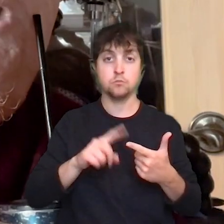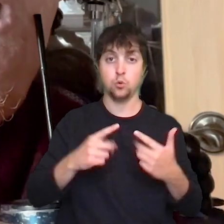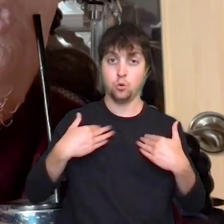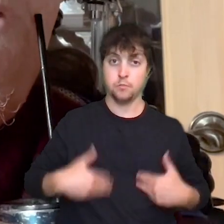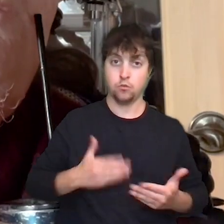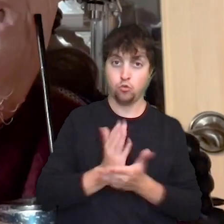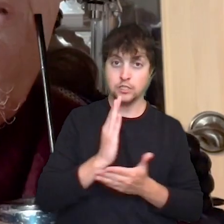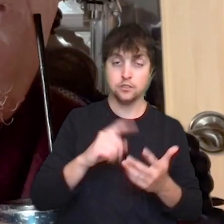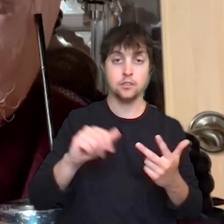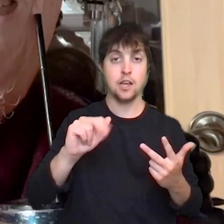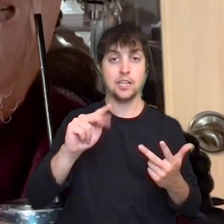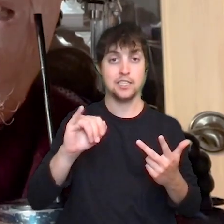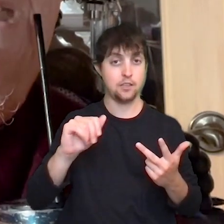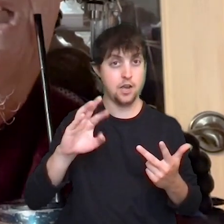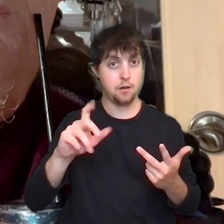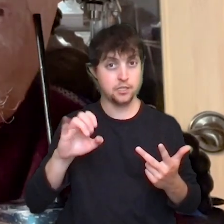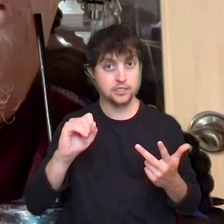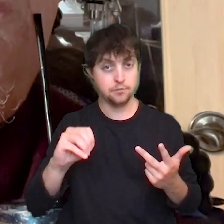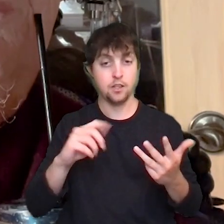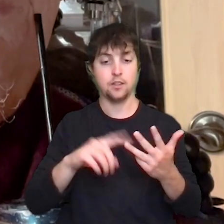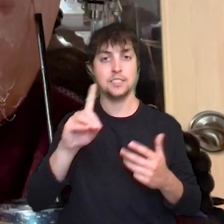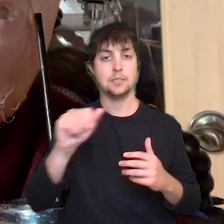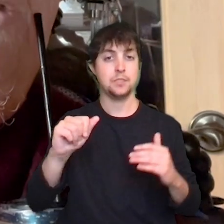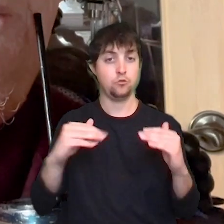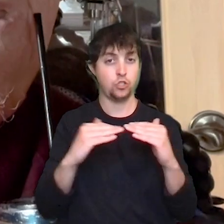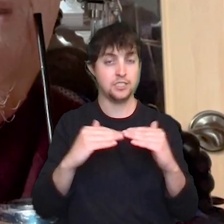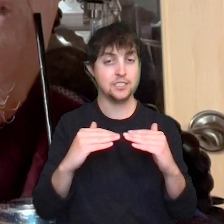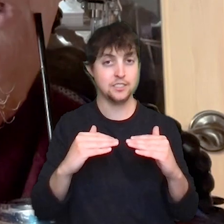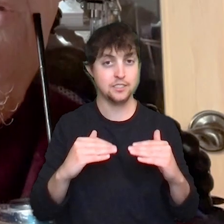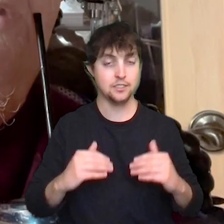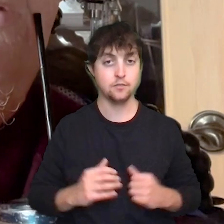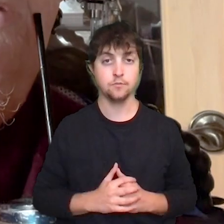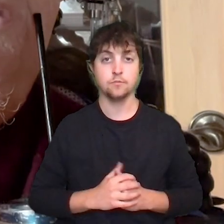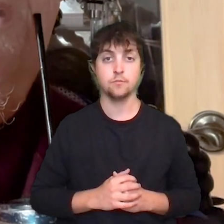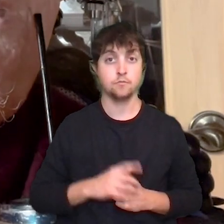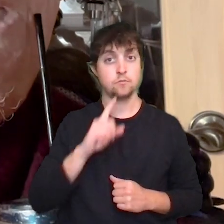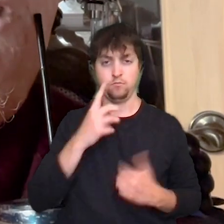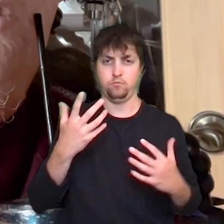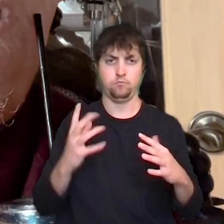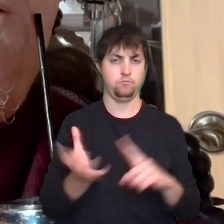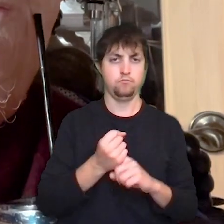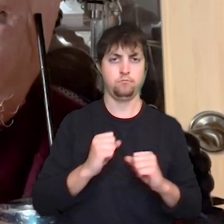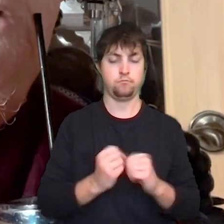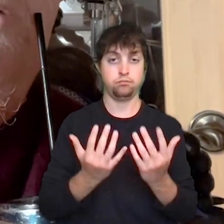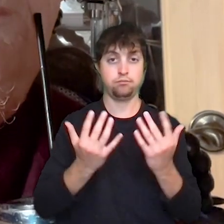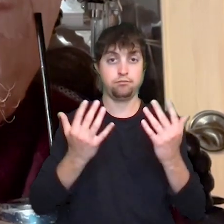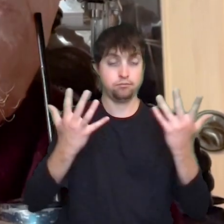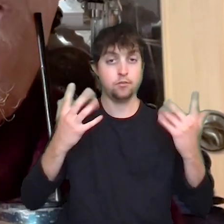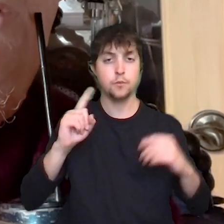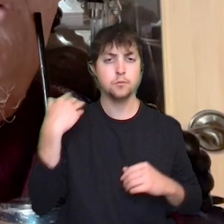Self-determination, human rights, anti-ableism, disability justice. It caught